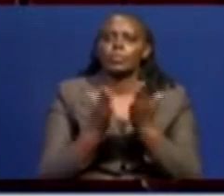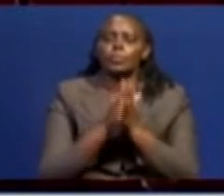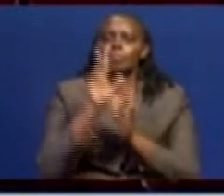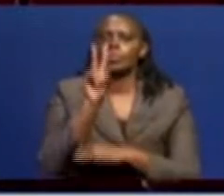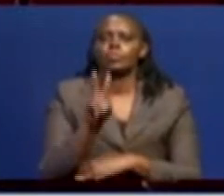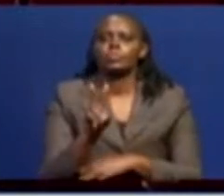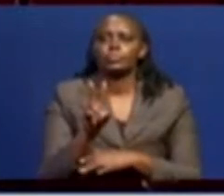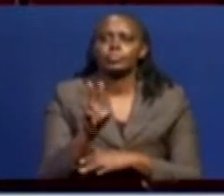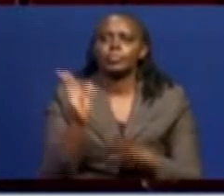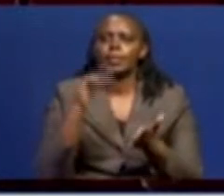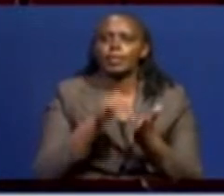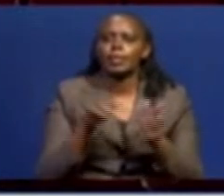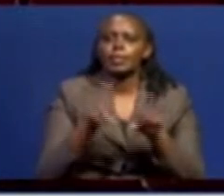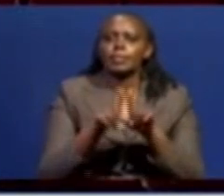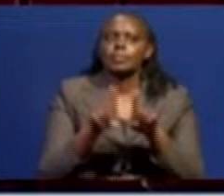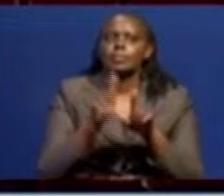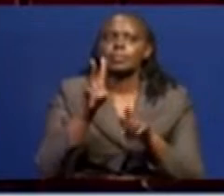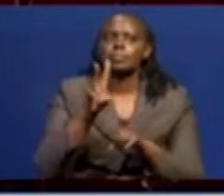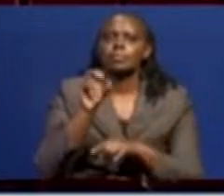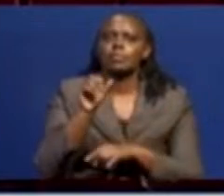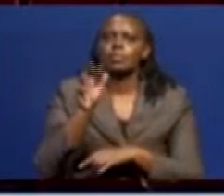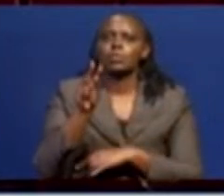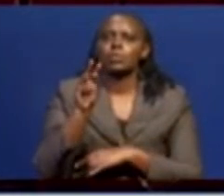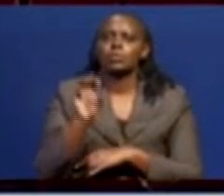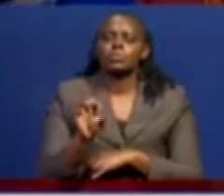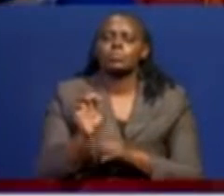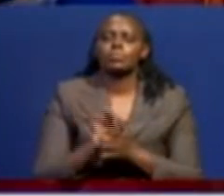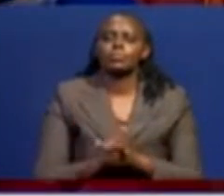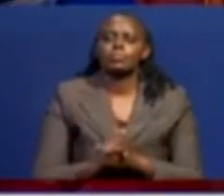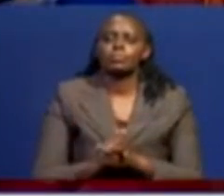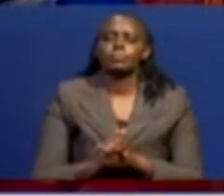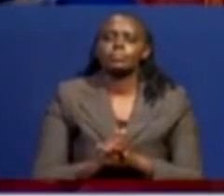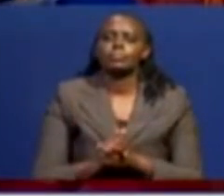Volume 2, honorable senators. Again, the same volume.